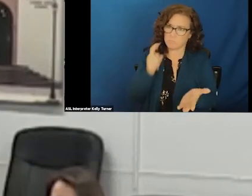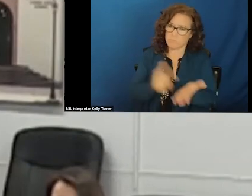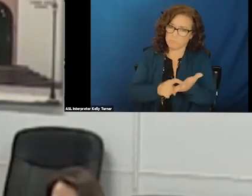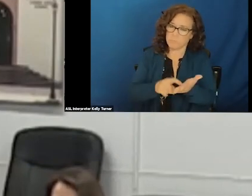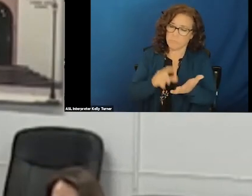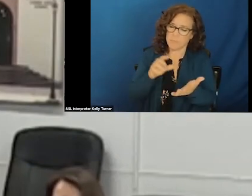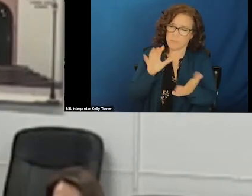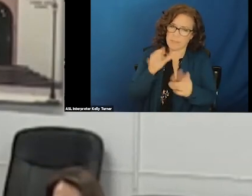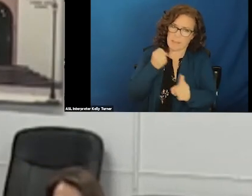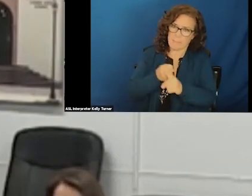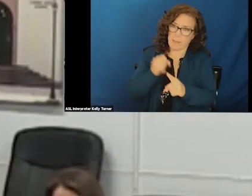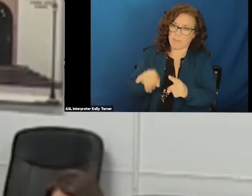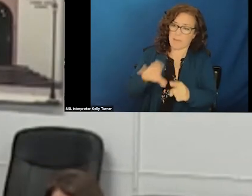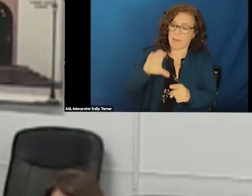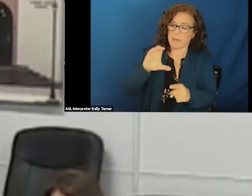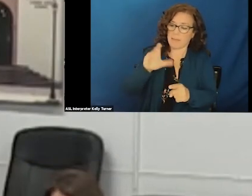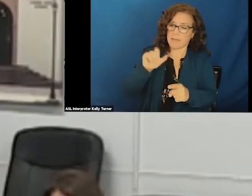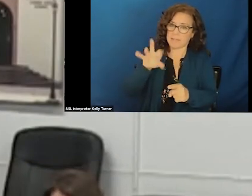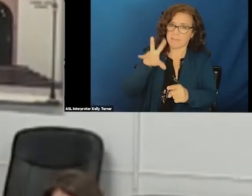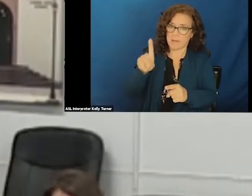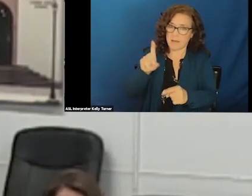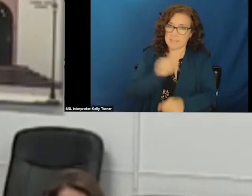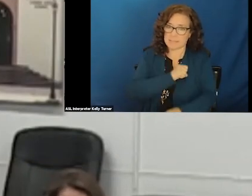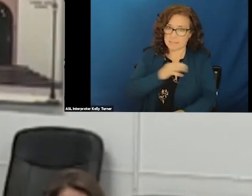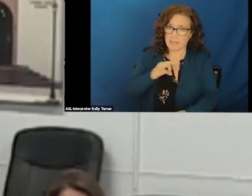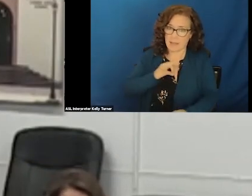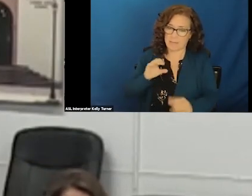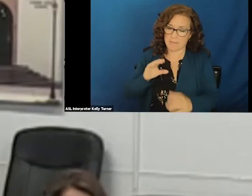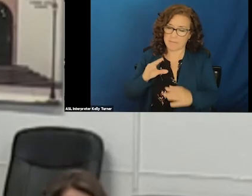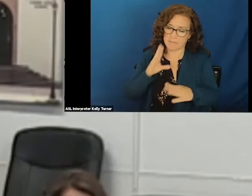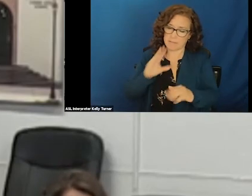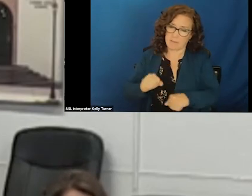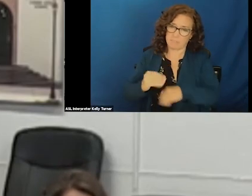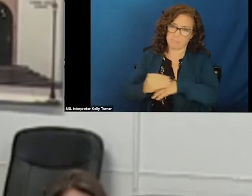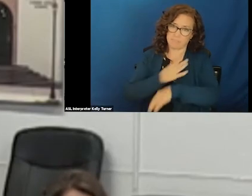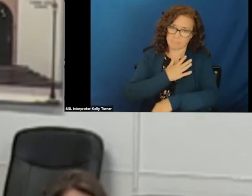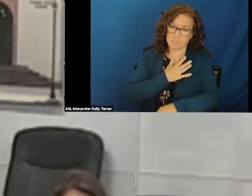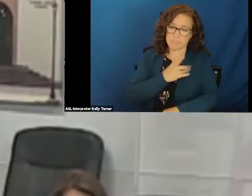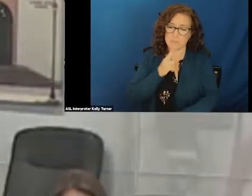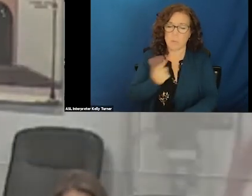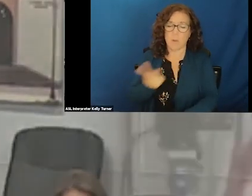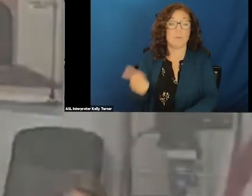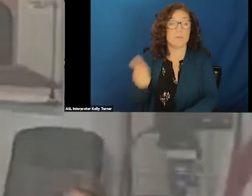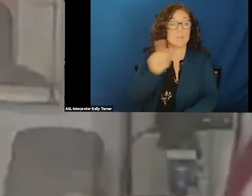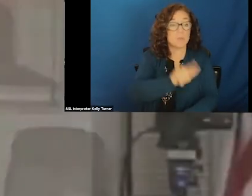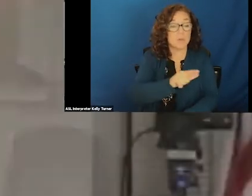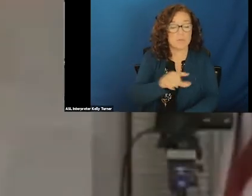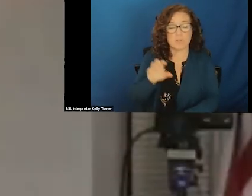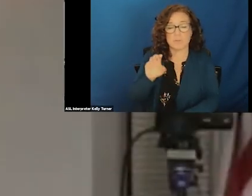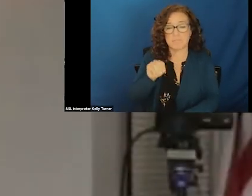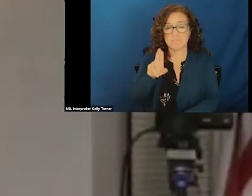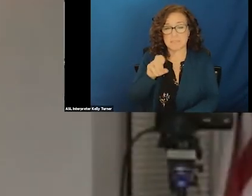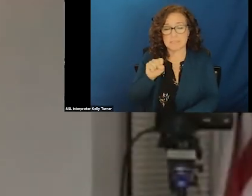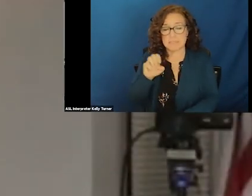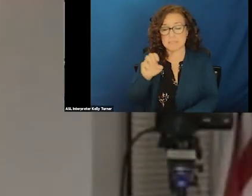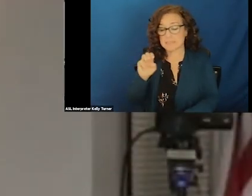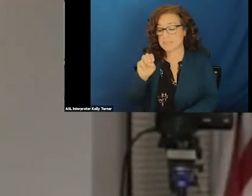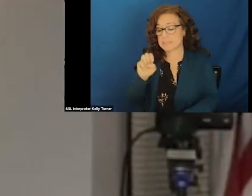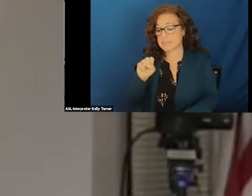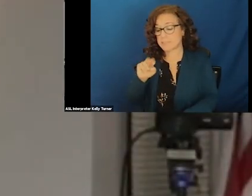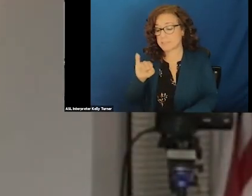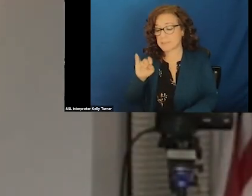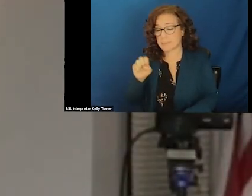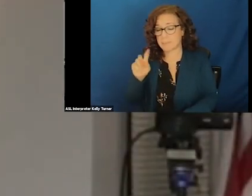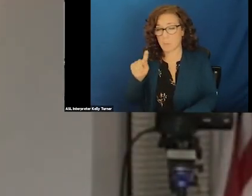read this resolution. Yes, thank you. Thank you, Dr. Becchio. It is with honor and gratitude and appreciation that I read the resolution